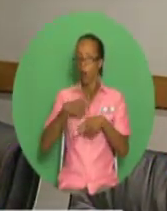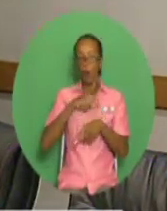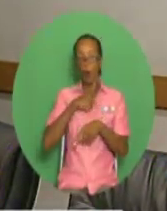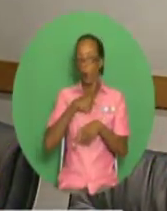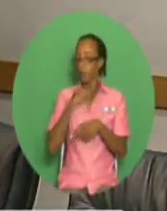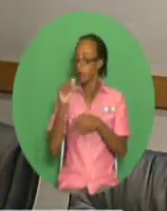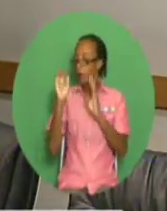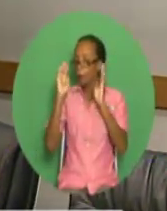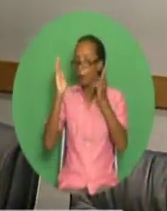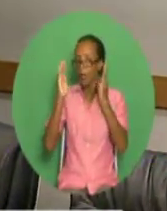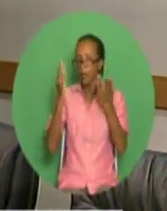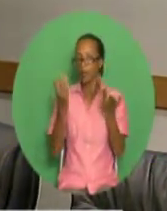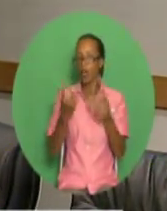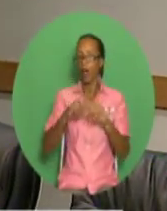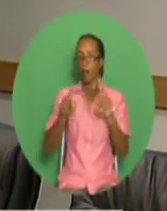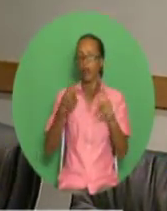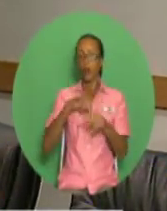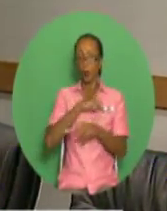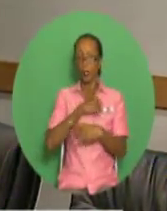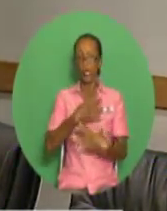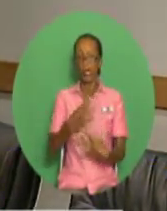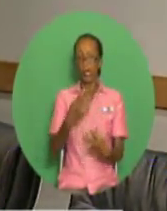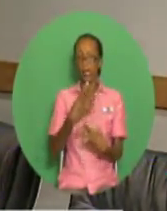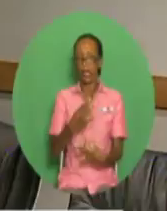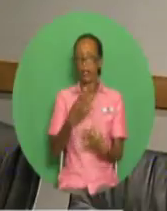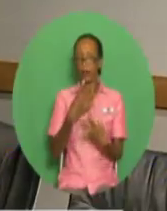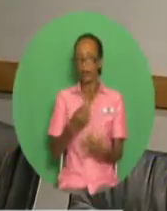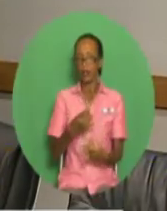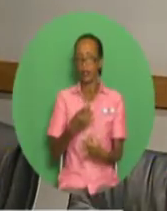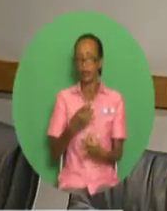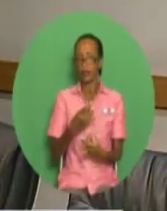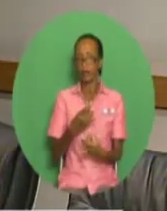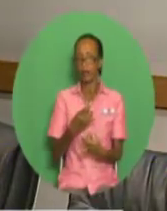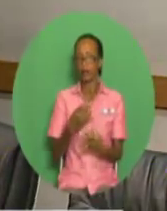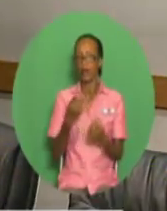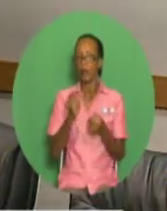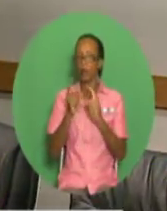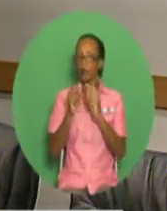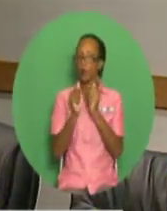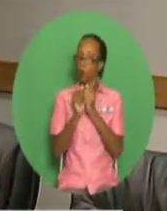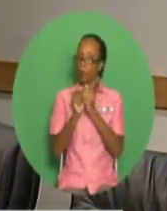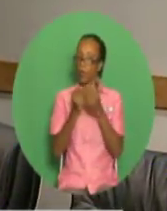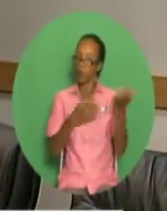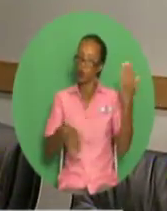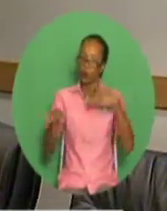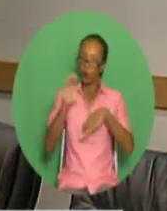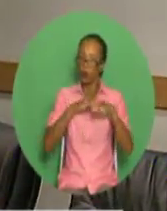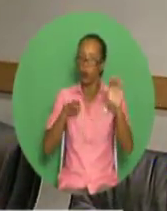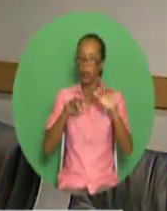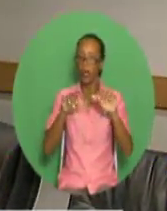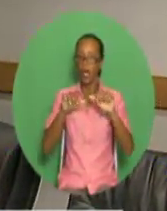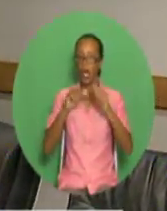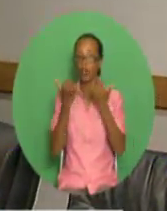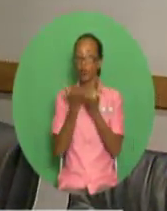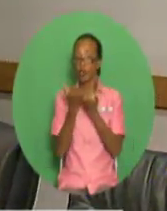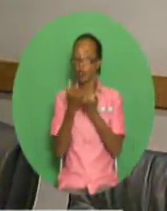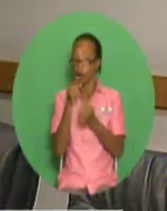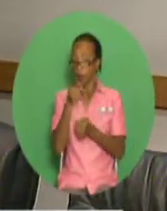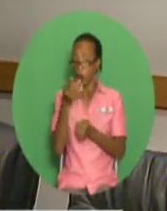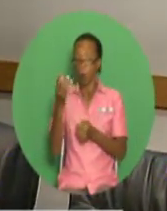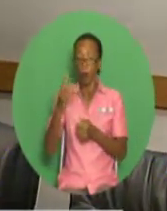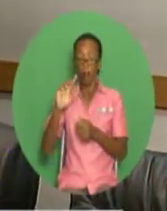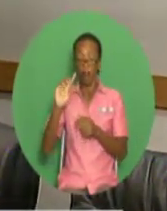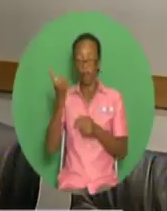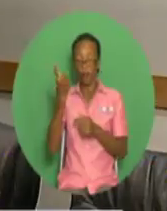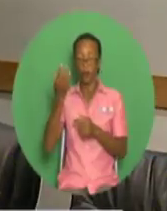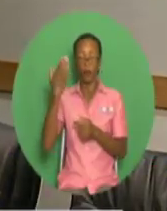And it's something that I'm very pleased to talk to with regards to ASAT, the Swimming Association, who won the bid for the CC-CAN, first of